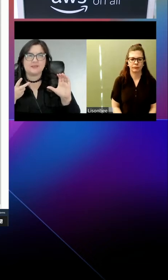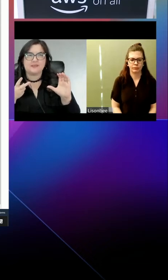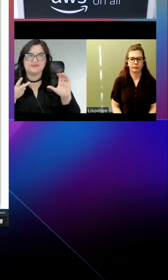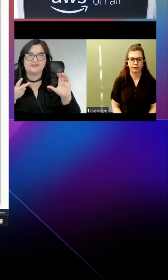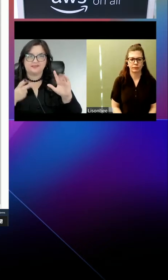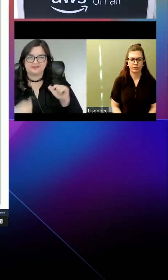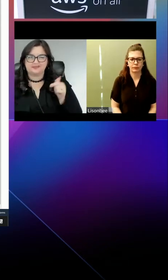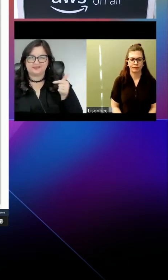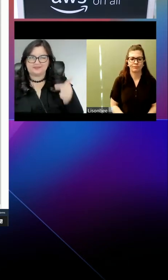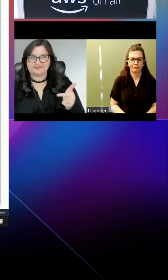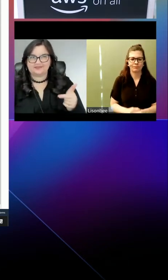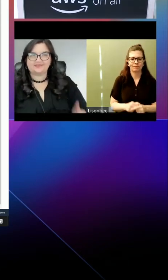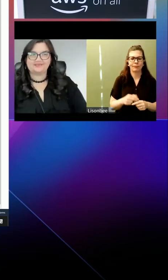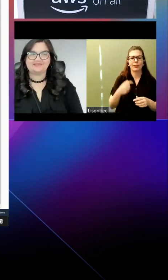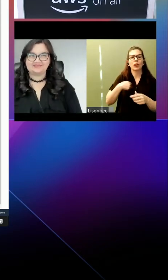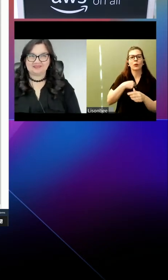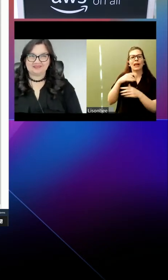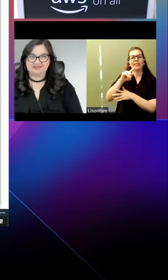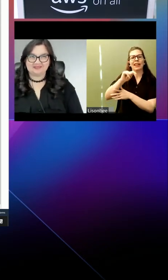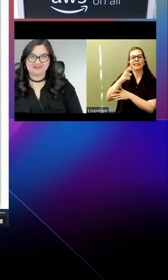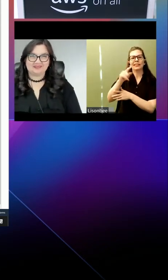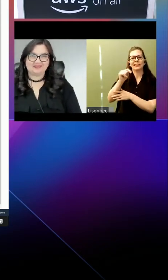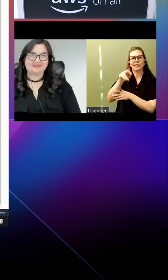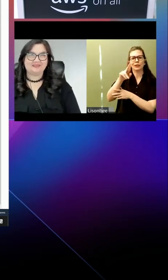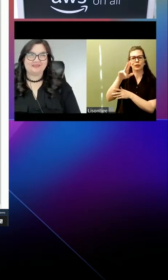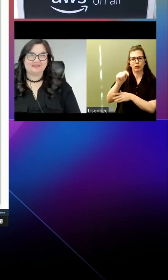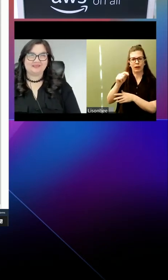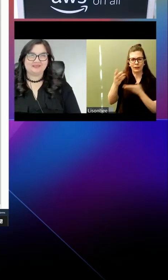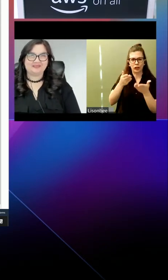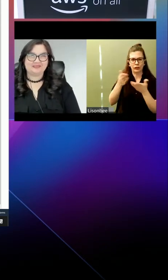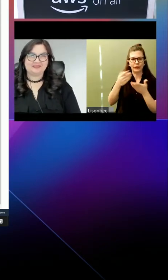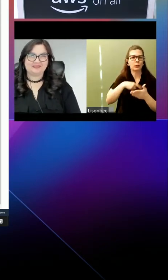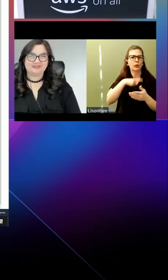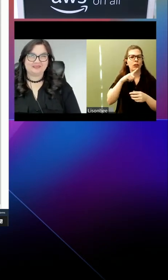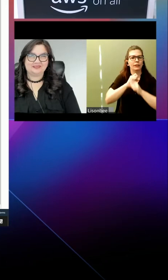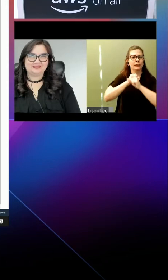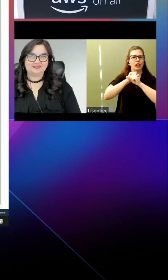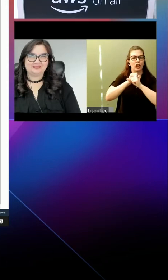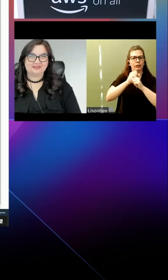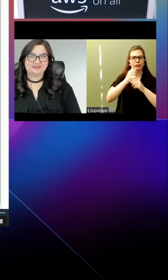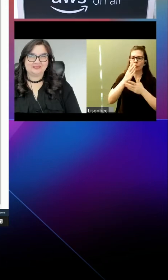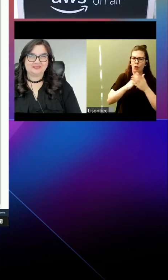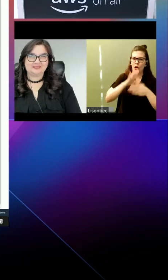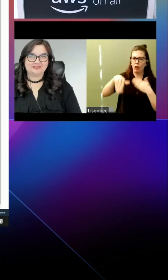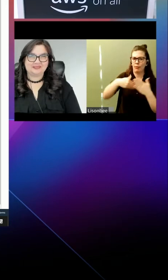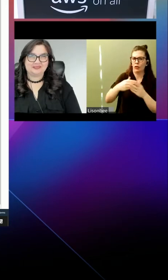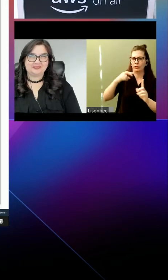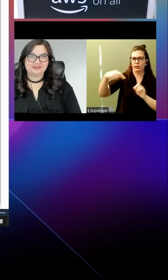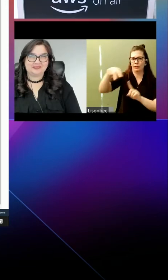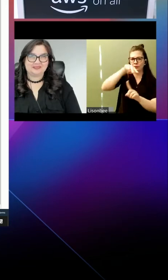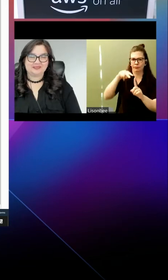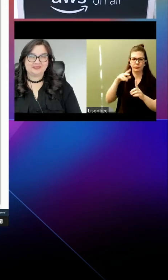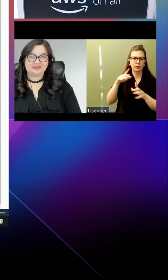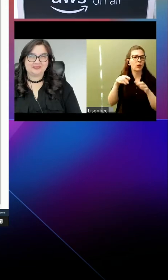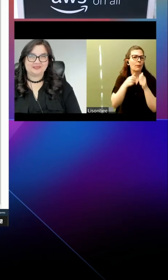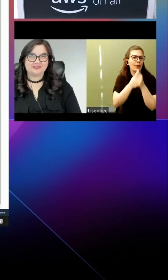service. Yeah. We are secure from all aspects, great. and we That's maintain cool. the same Yeah. standard. I know a lot of customers who